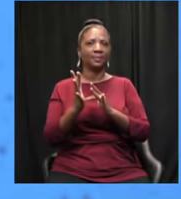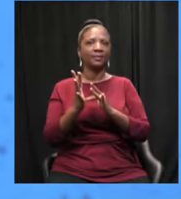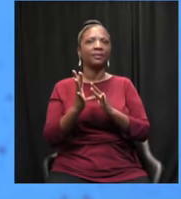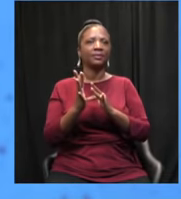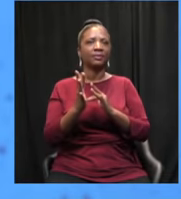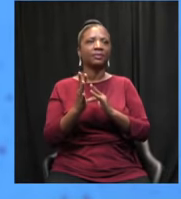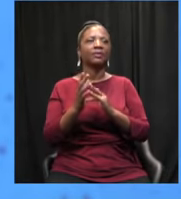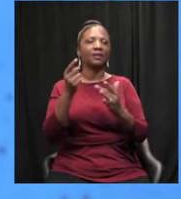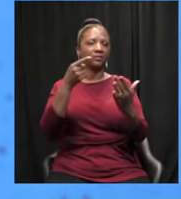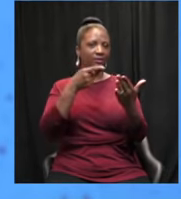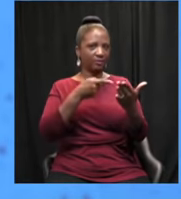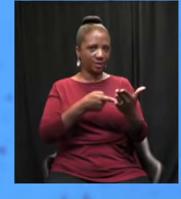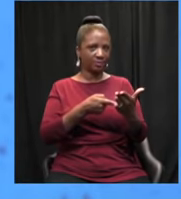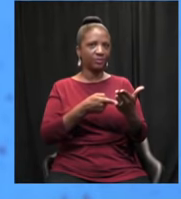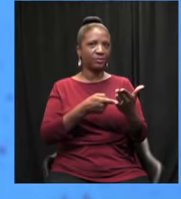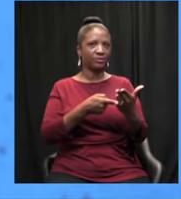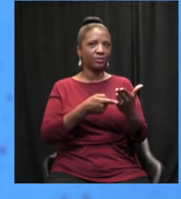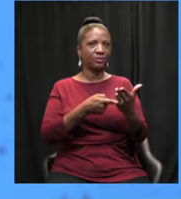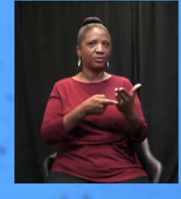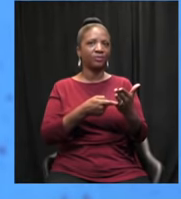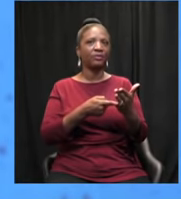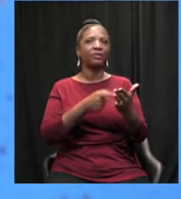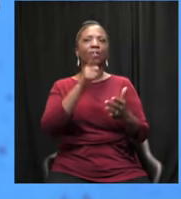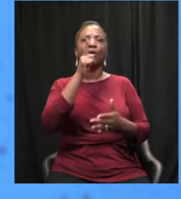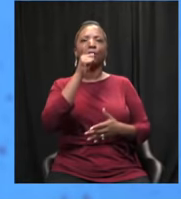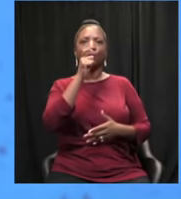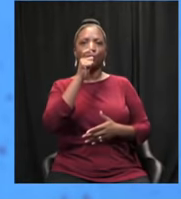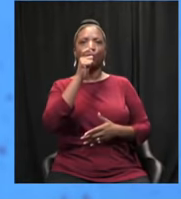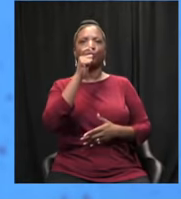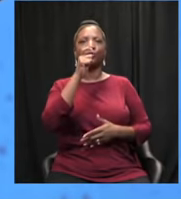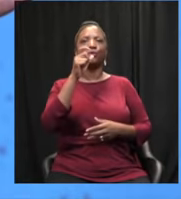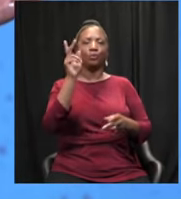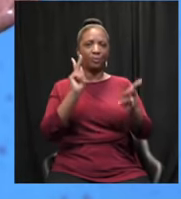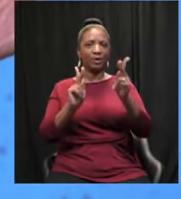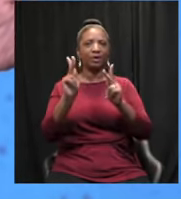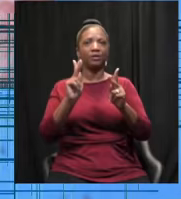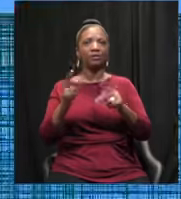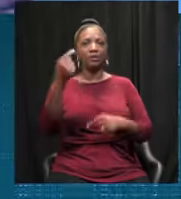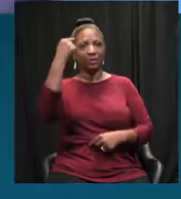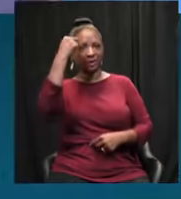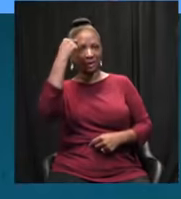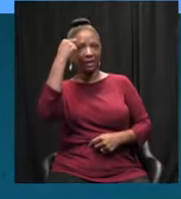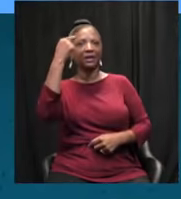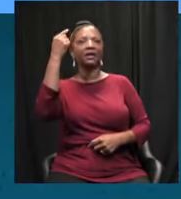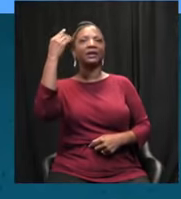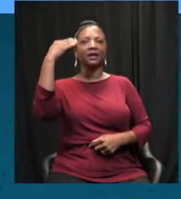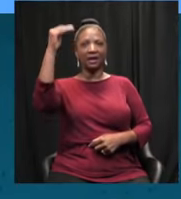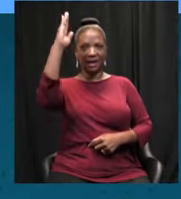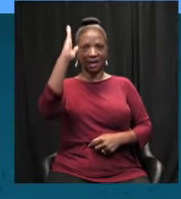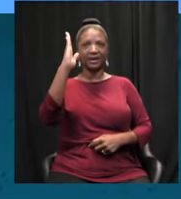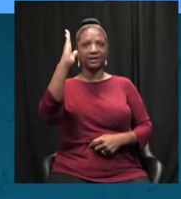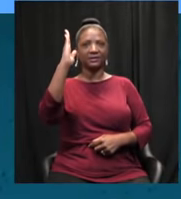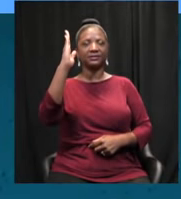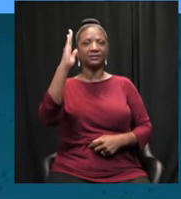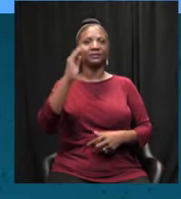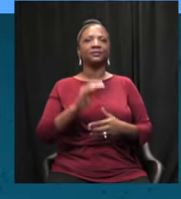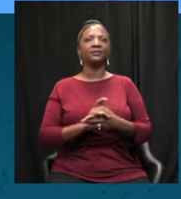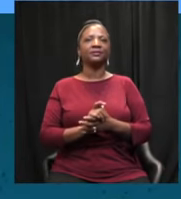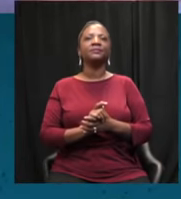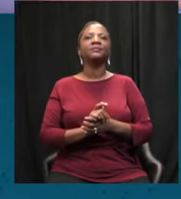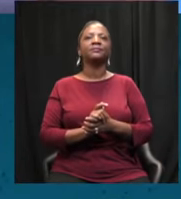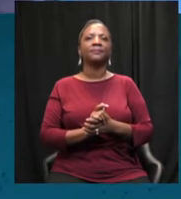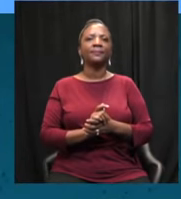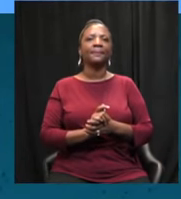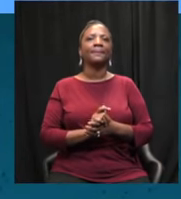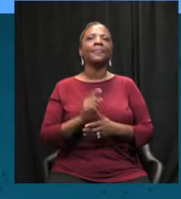asked this question, who do men say that I am? It's an interesting question. Here is Jesus. He has